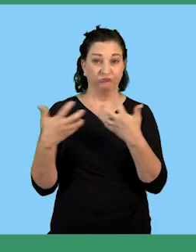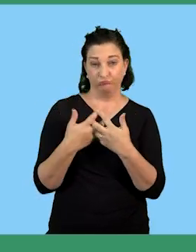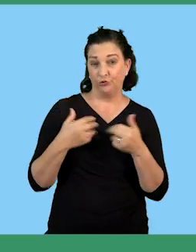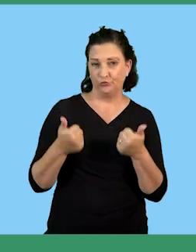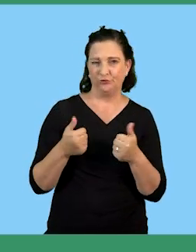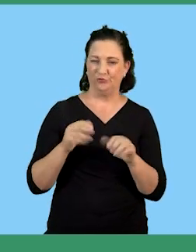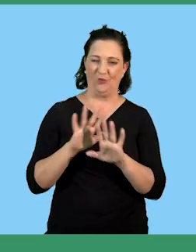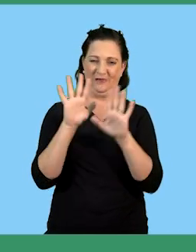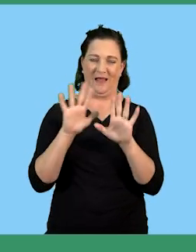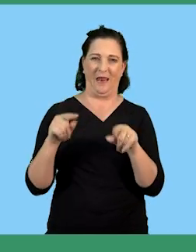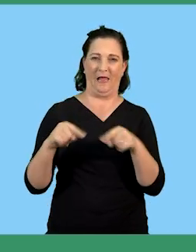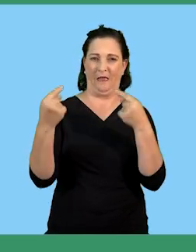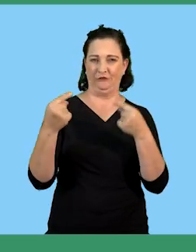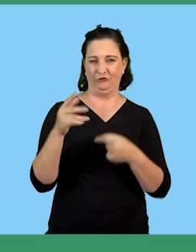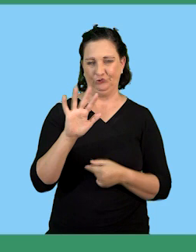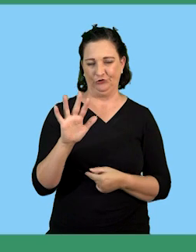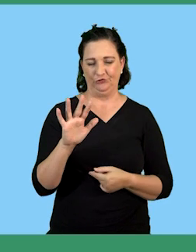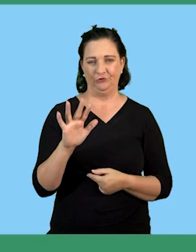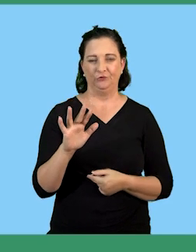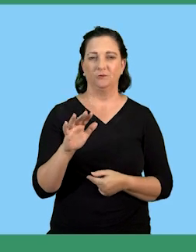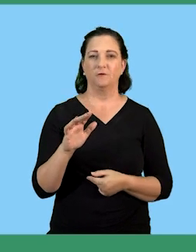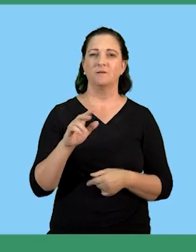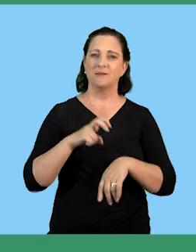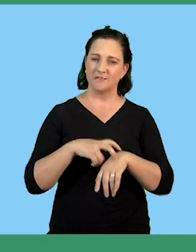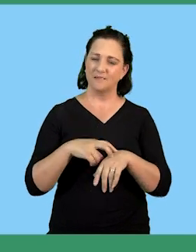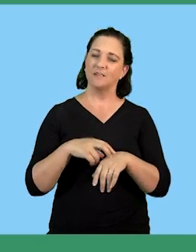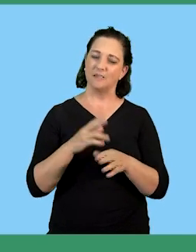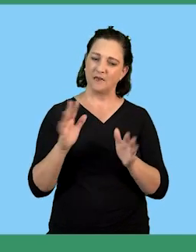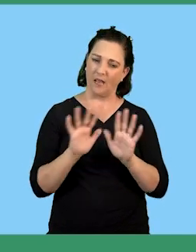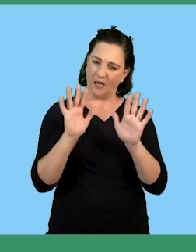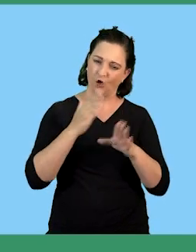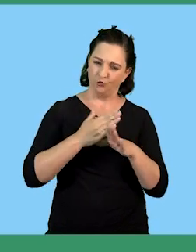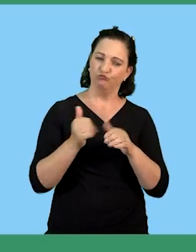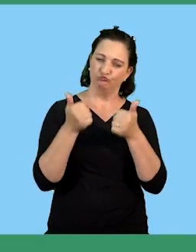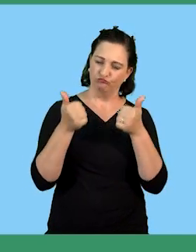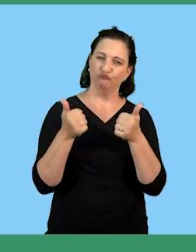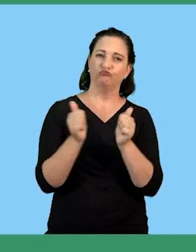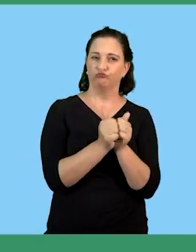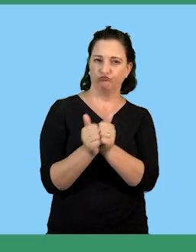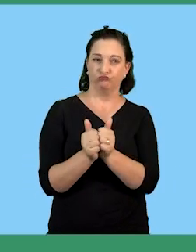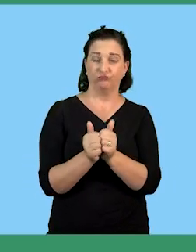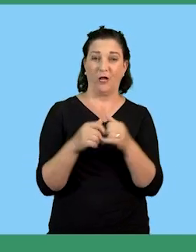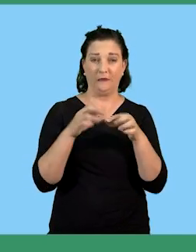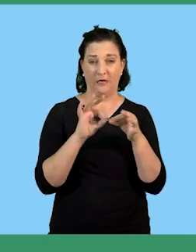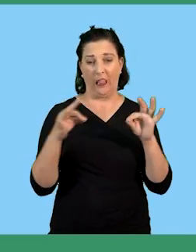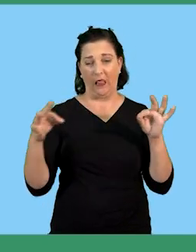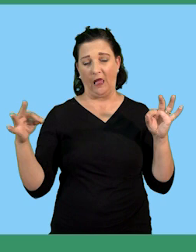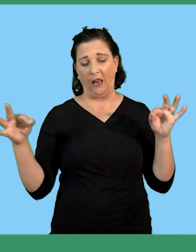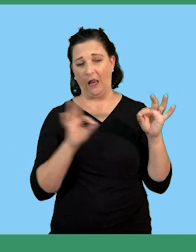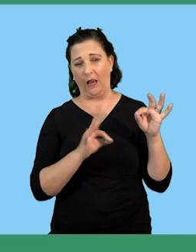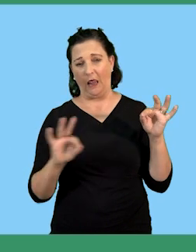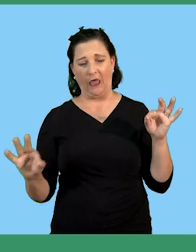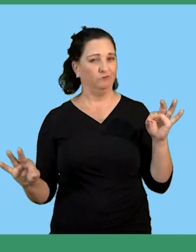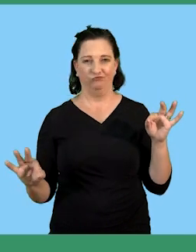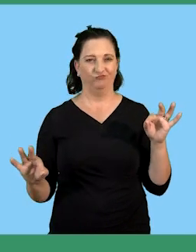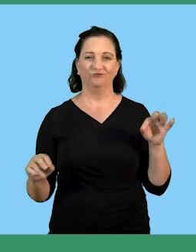Don't just use colors that are clashing. So you need to make sure that the colors, they complement each other very well. Avoid long sentences